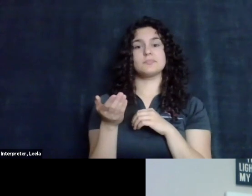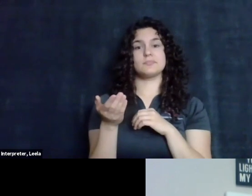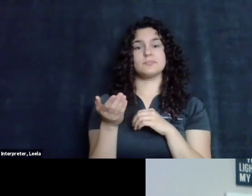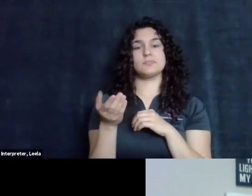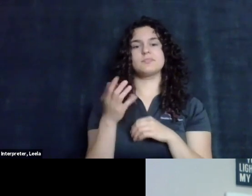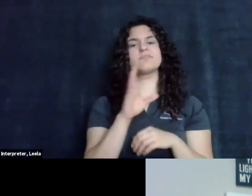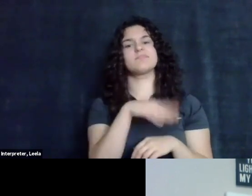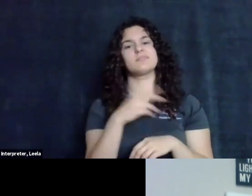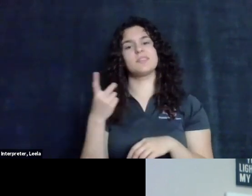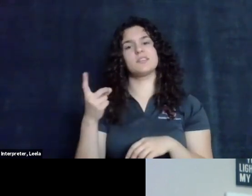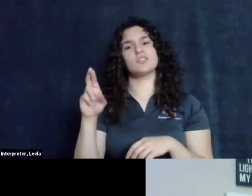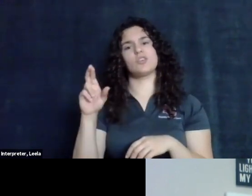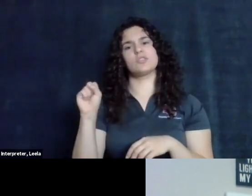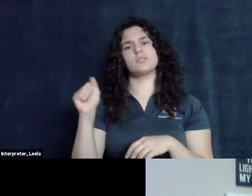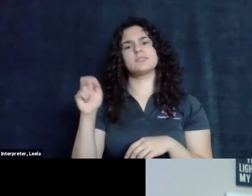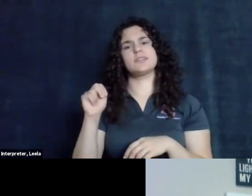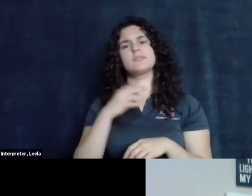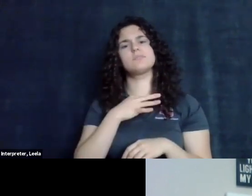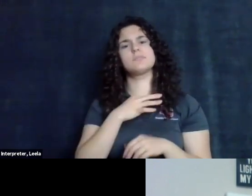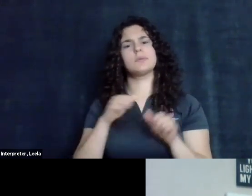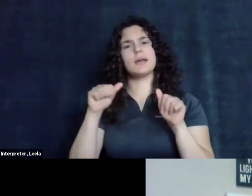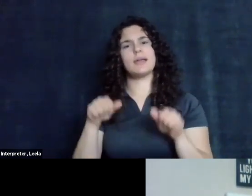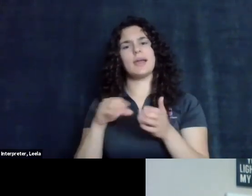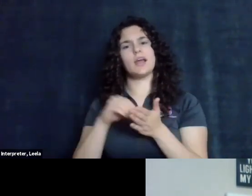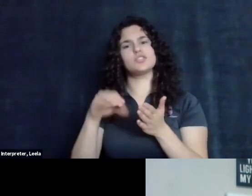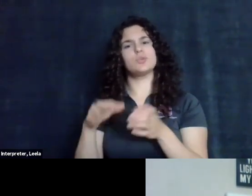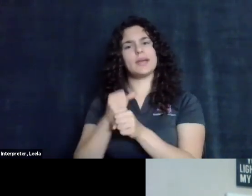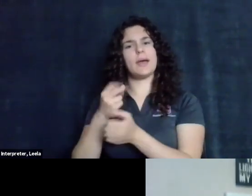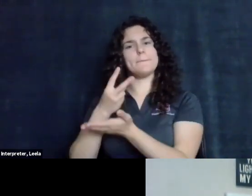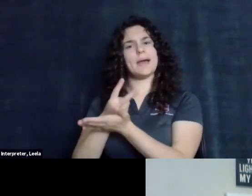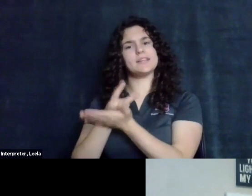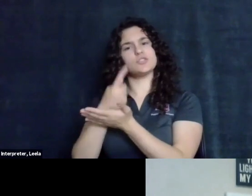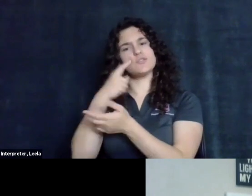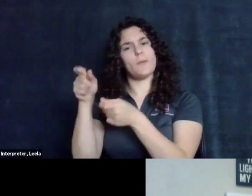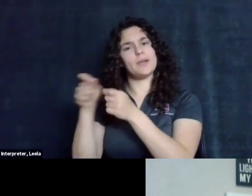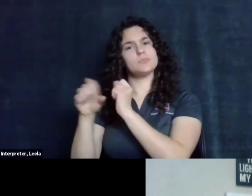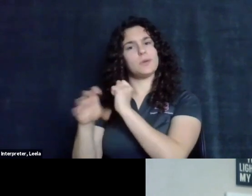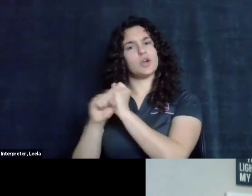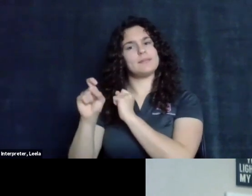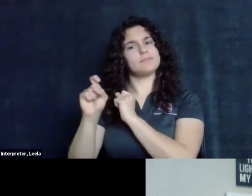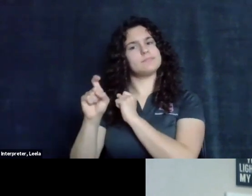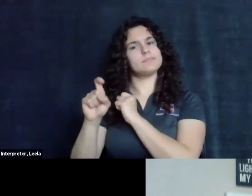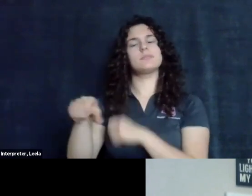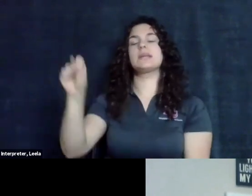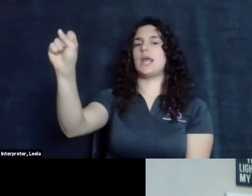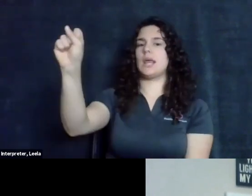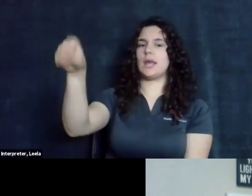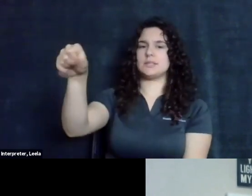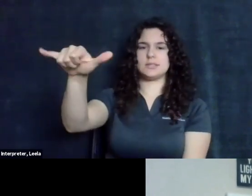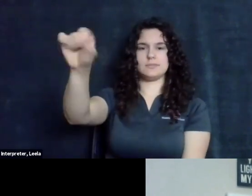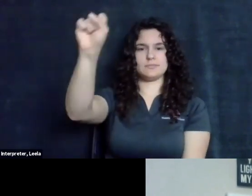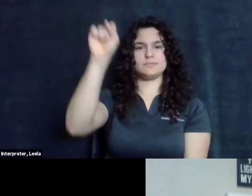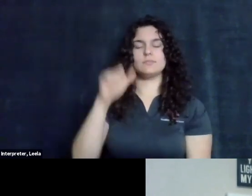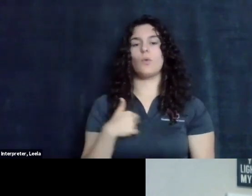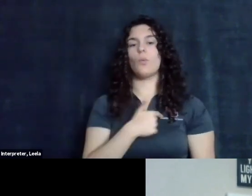Dr. Sen, can a student get a master's degree in management and marketing? Absolutely. We have an